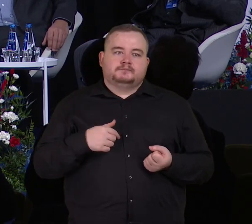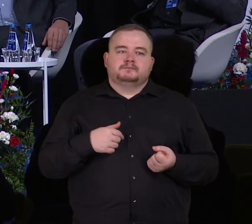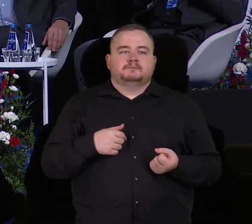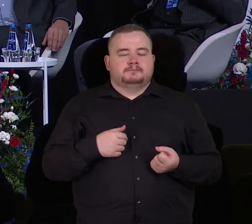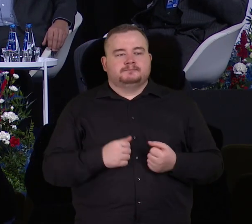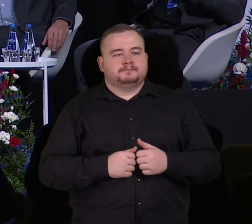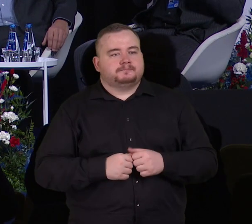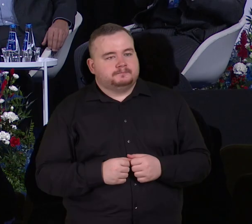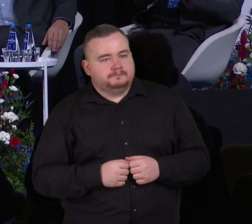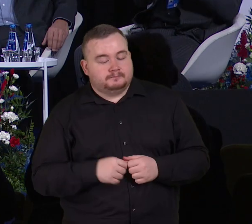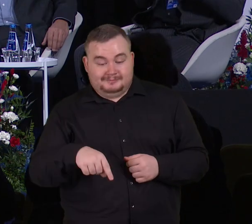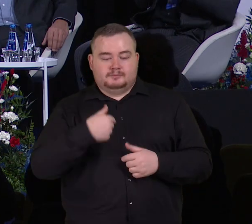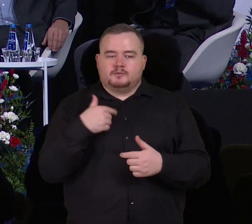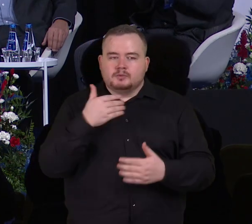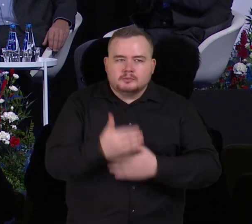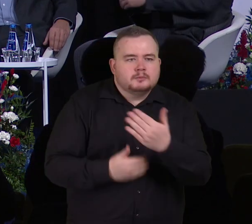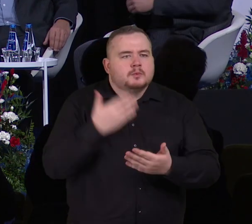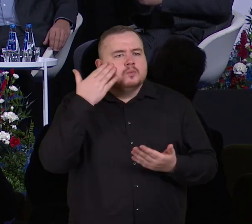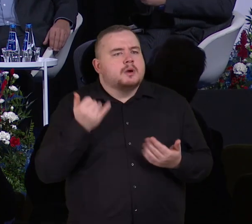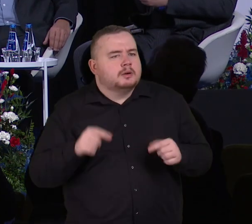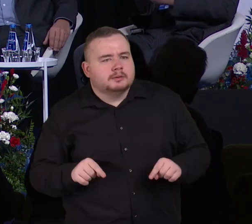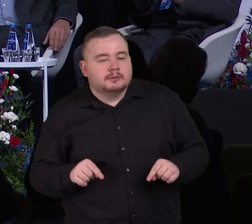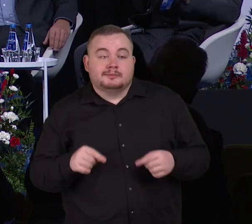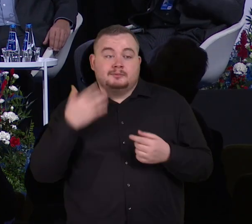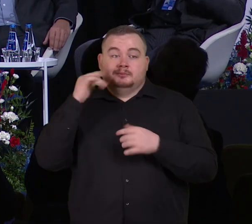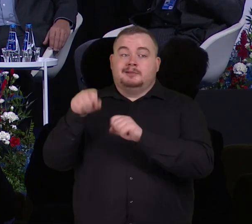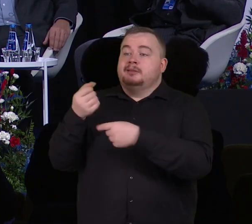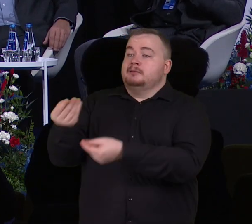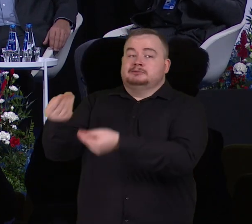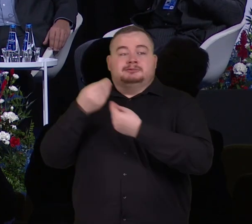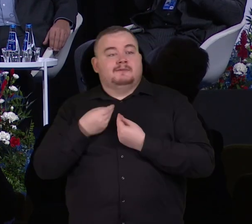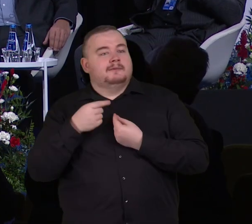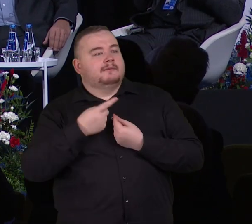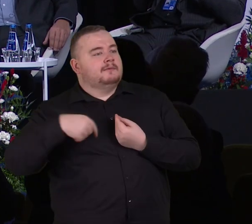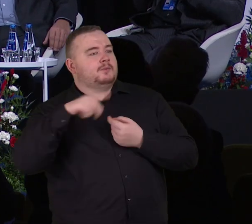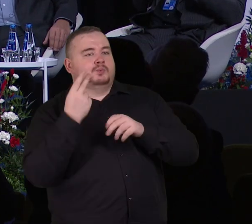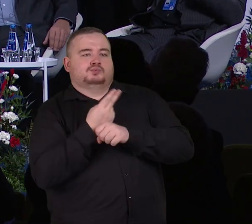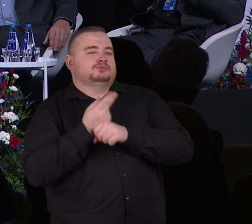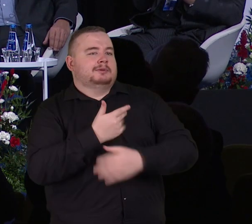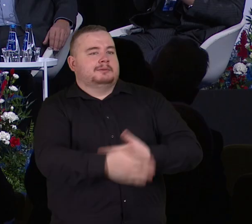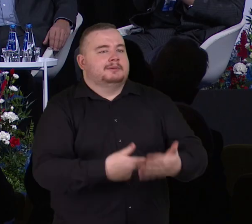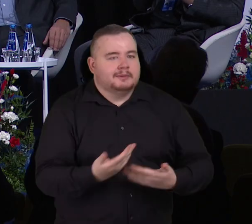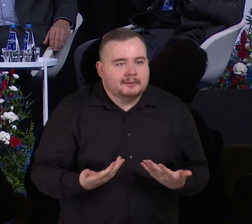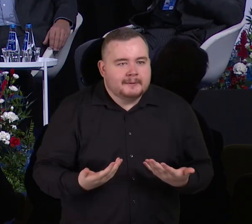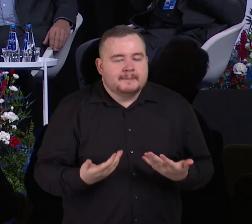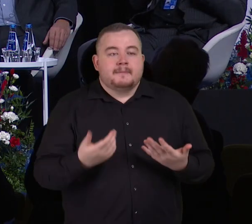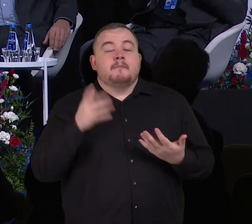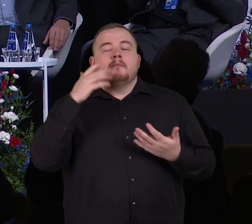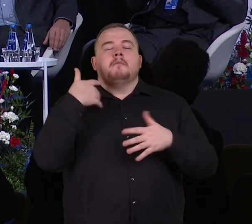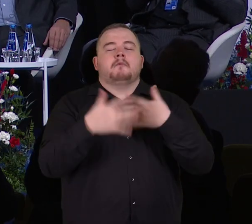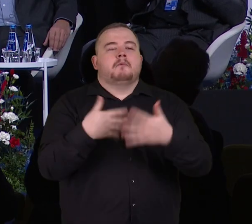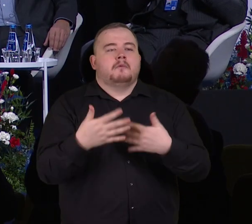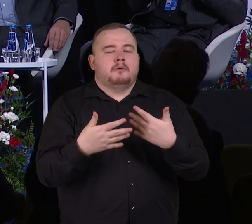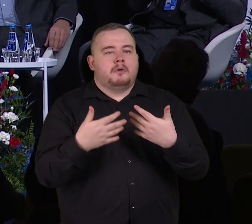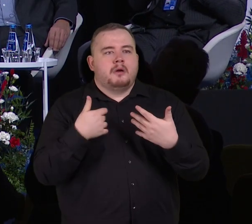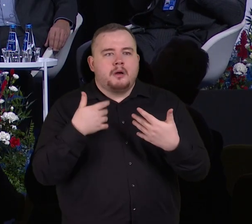experience, despite the fact that at the beginning we used this mechanism only just to use the money and to use it for